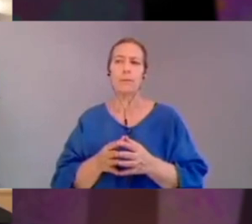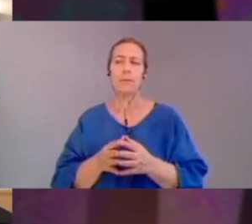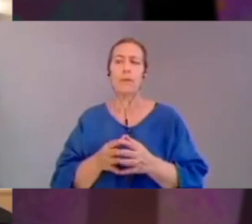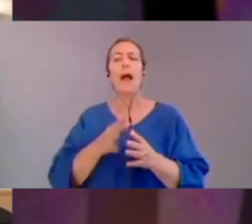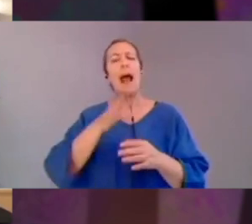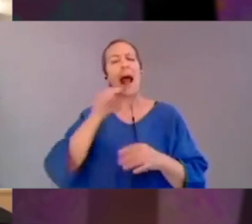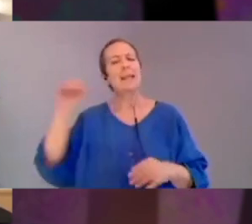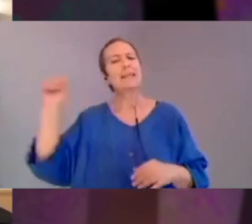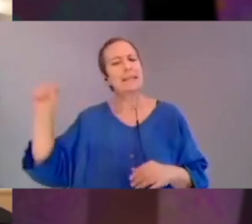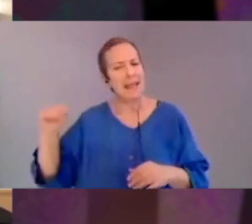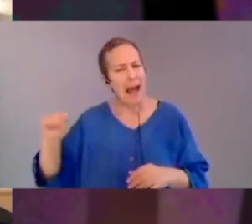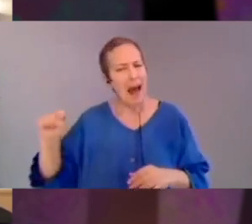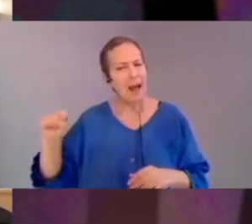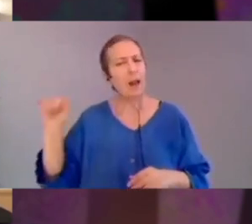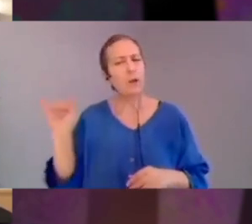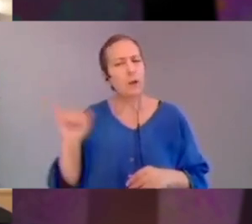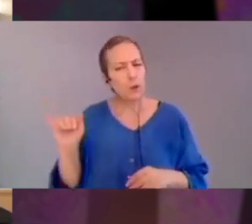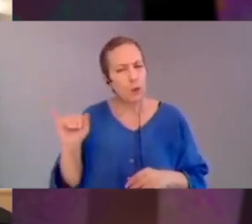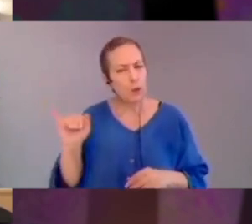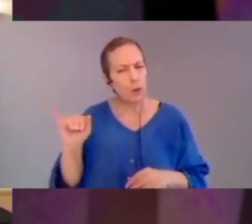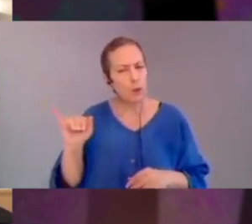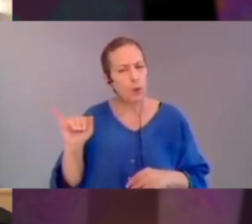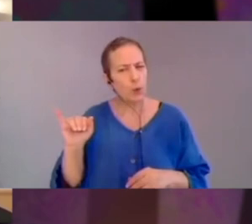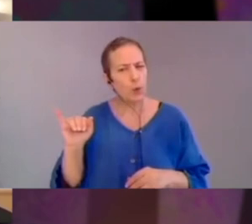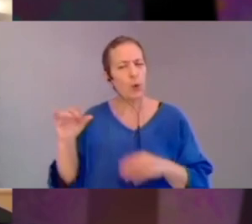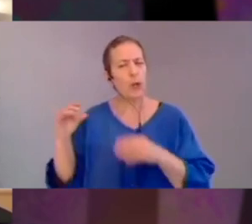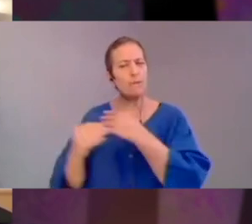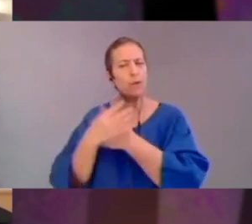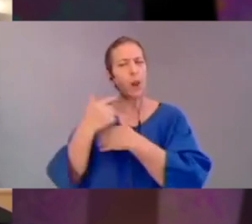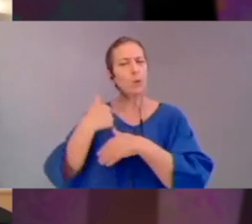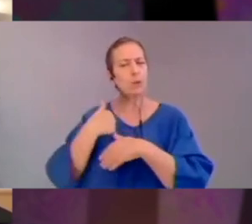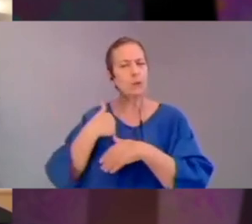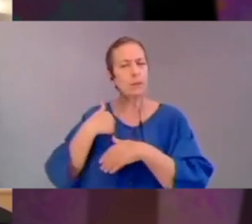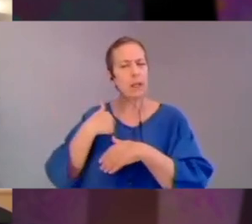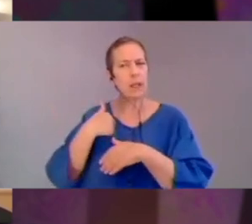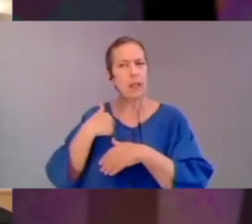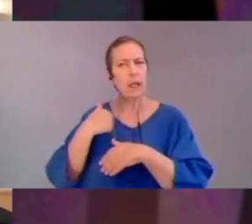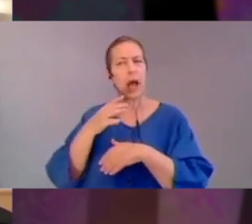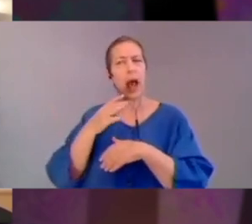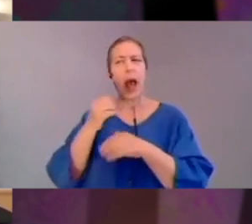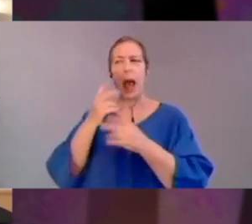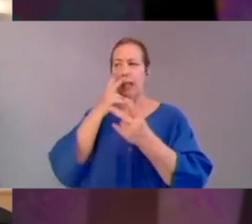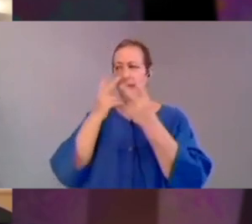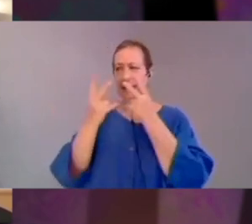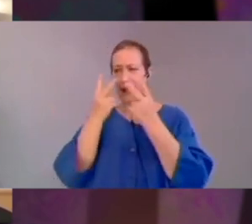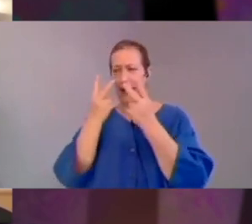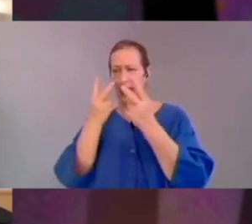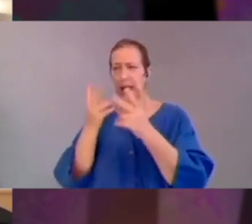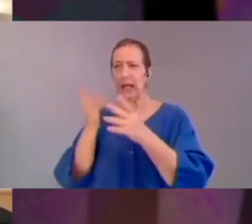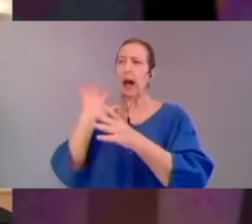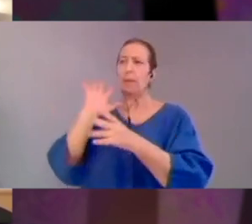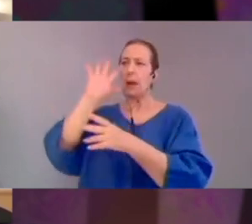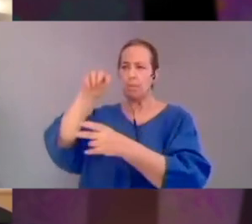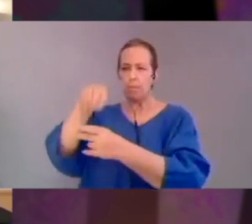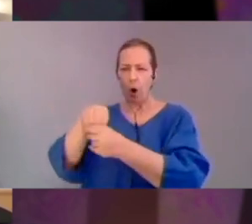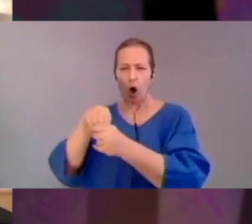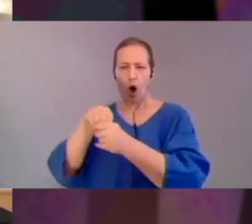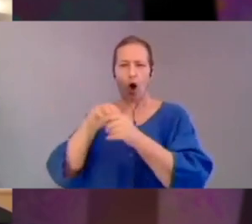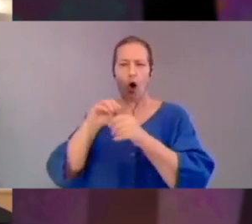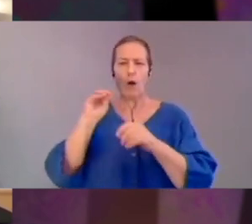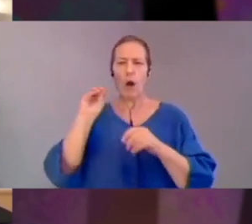to the Central District of Seattle, and bearing witness to and being a part of the way that hip hop